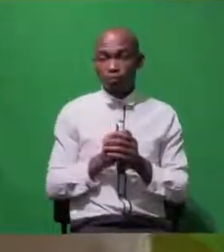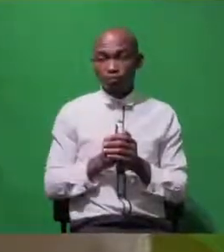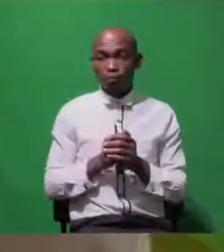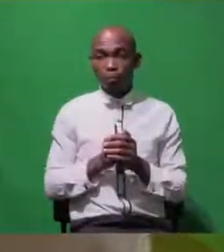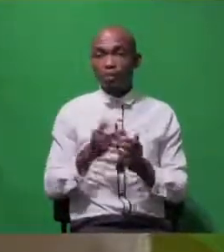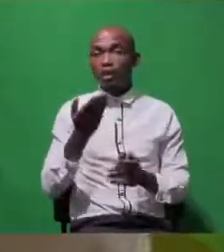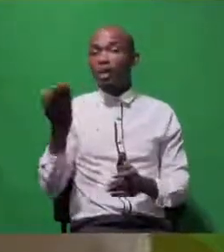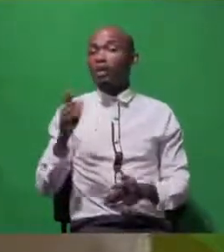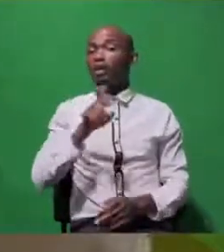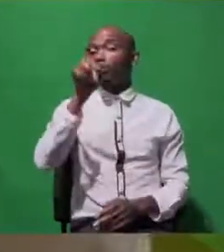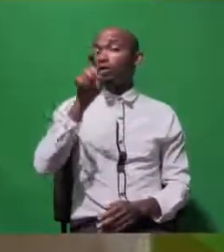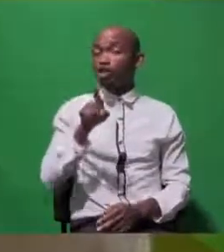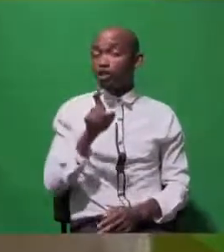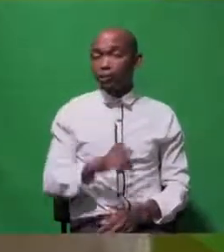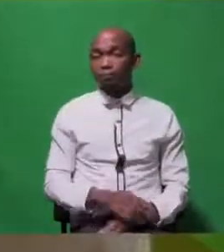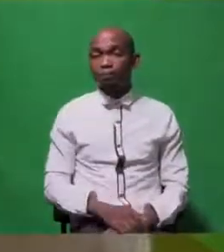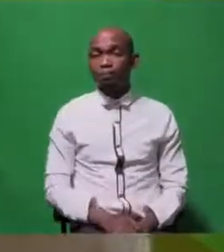There any question?